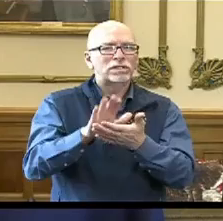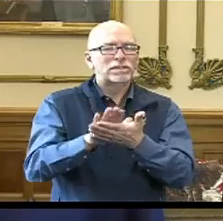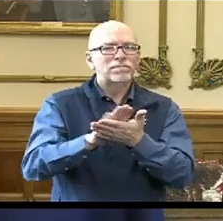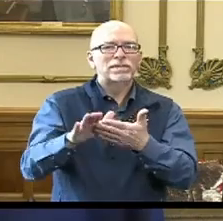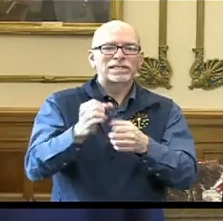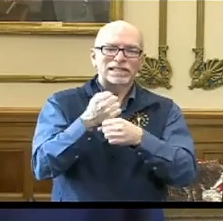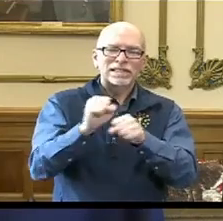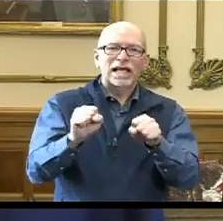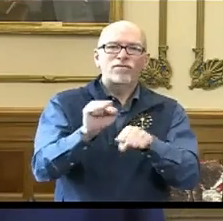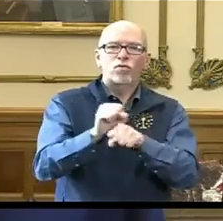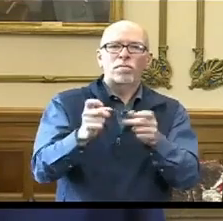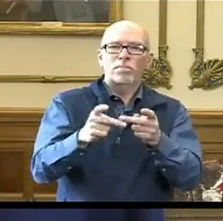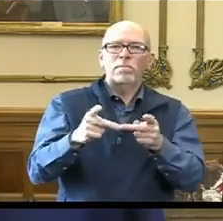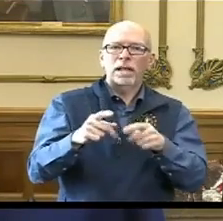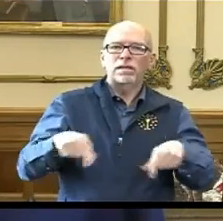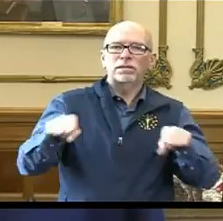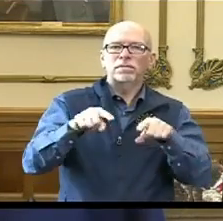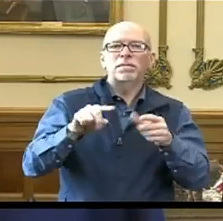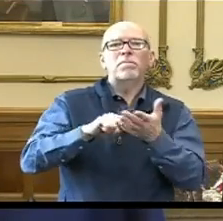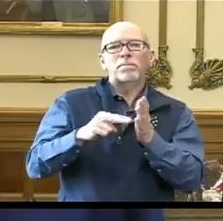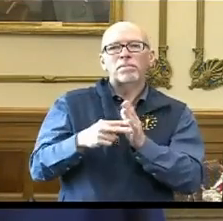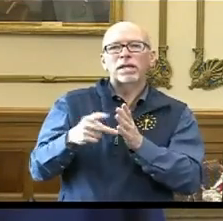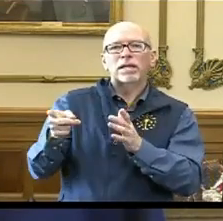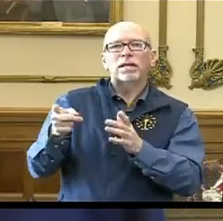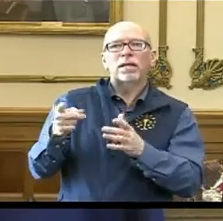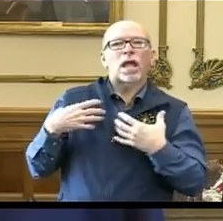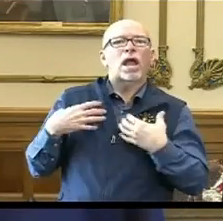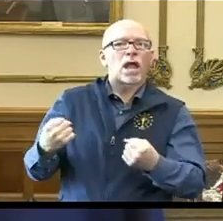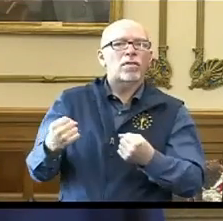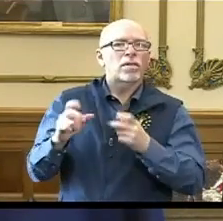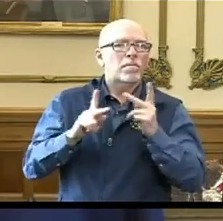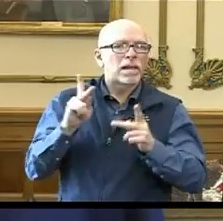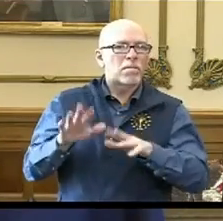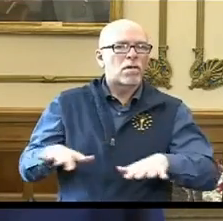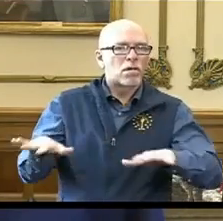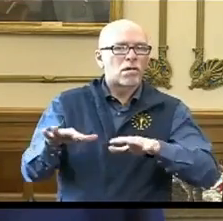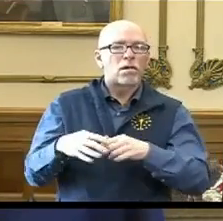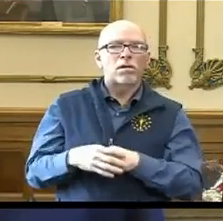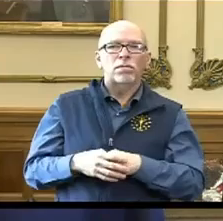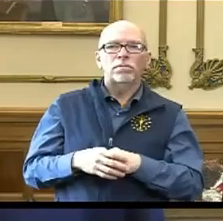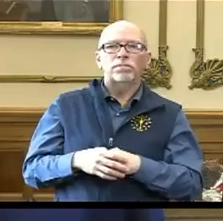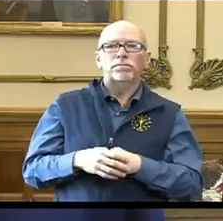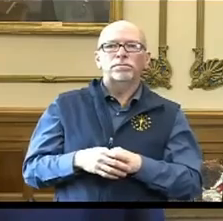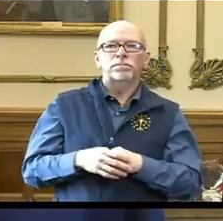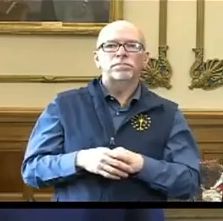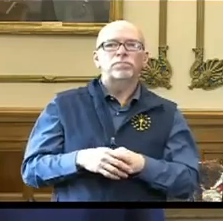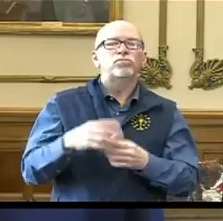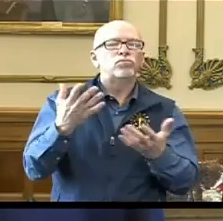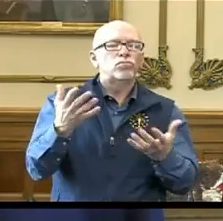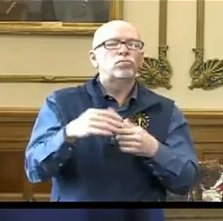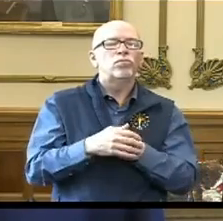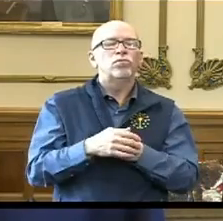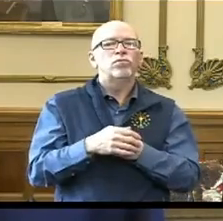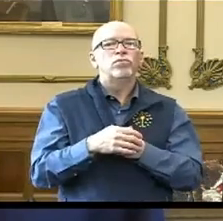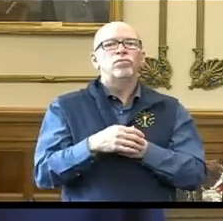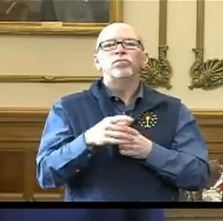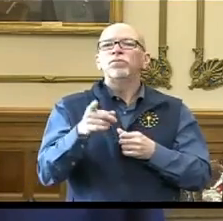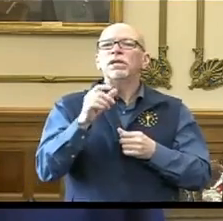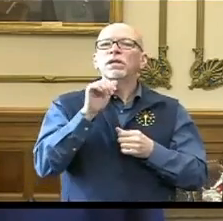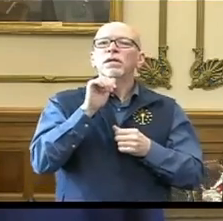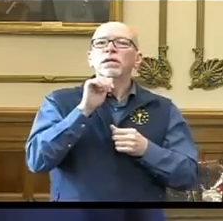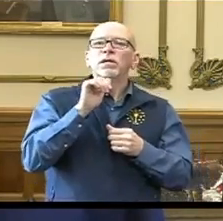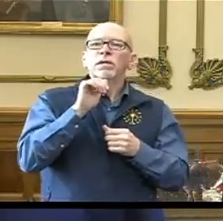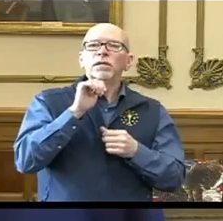safe workplace equates to, in large part, a healthy workforce. And so this is not just